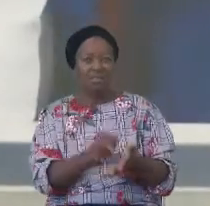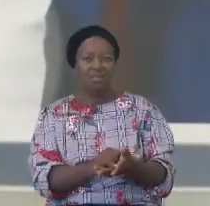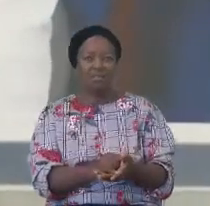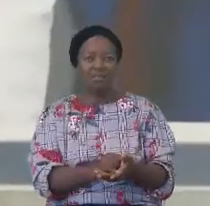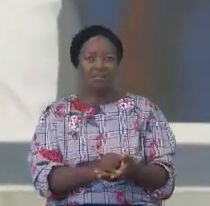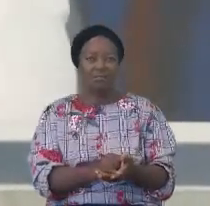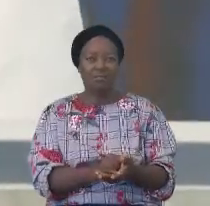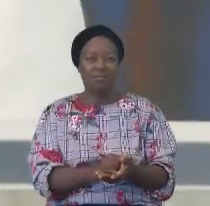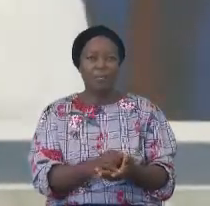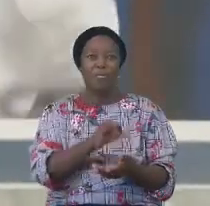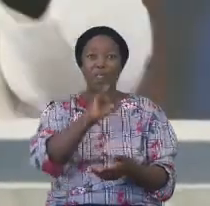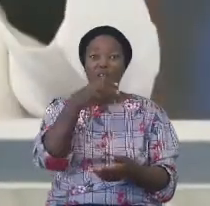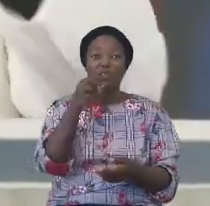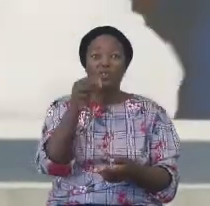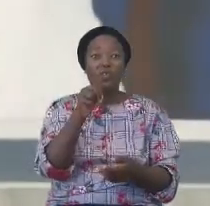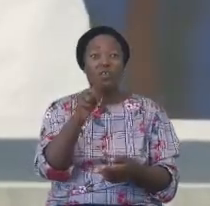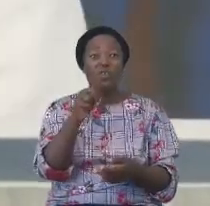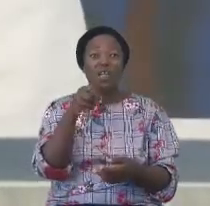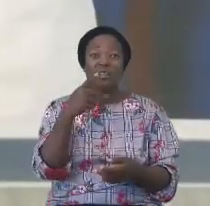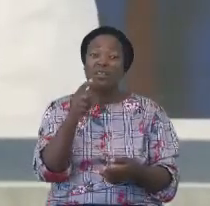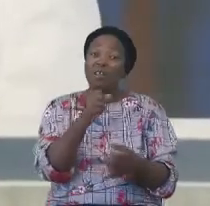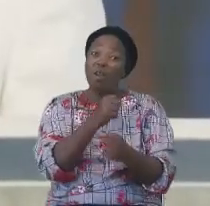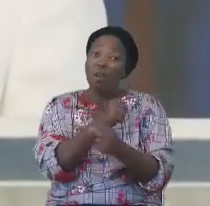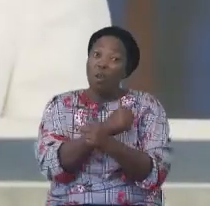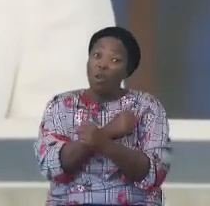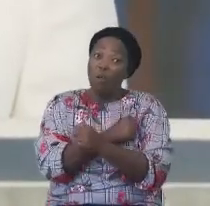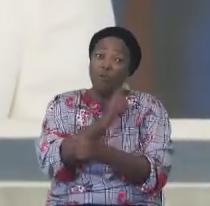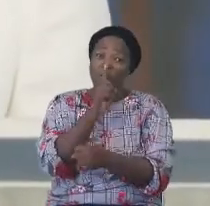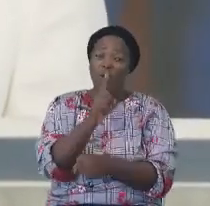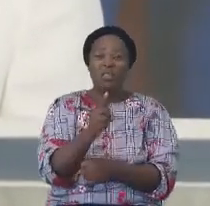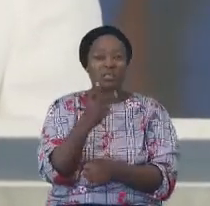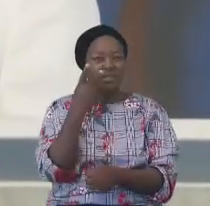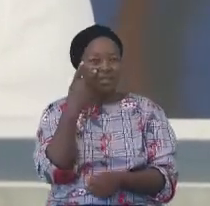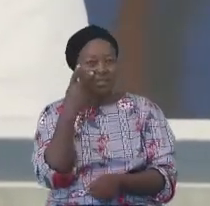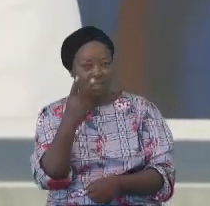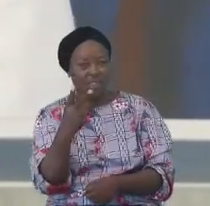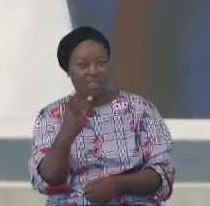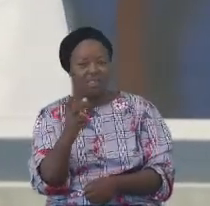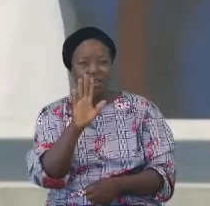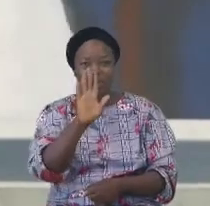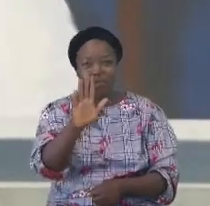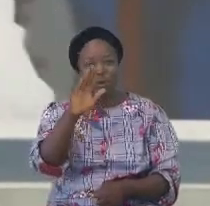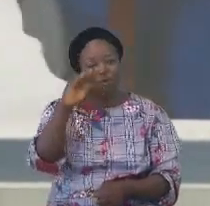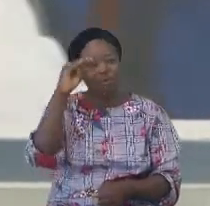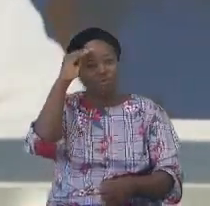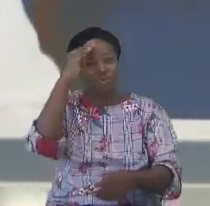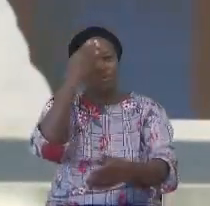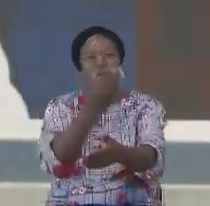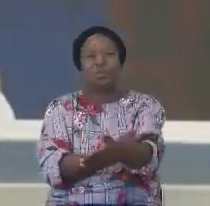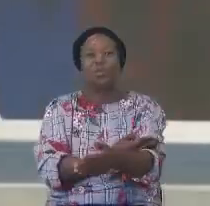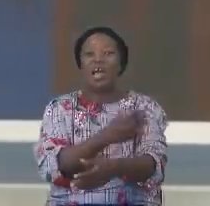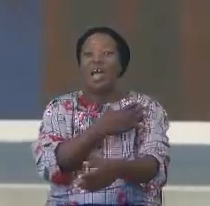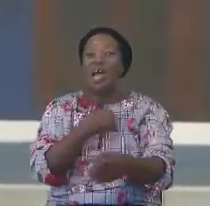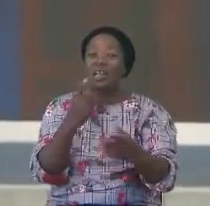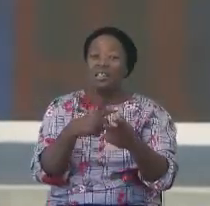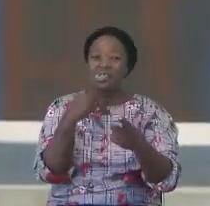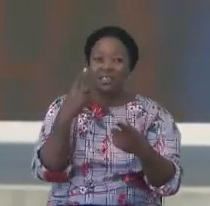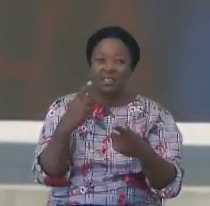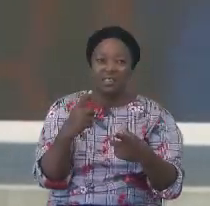healthy, happy life. But look at that. John the beloved,